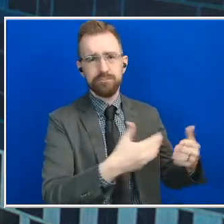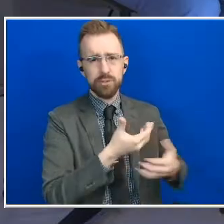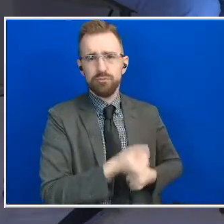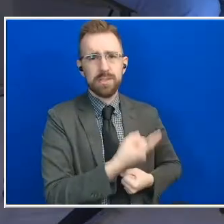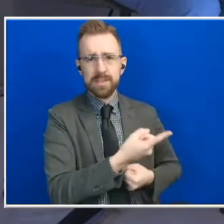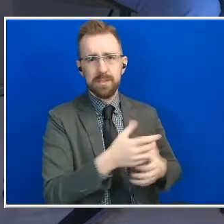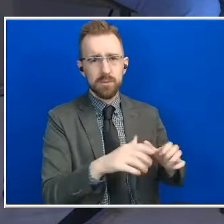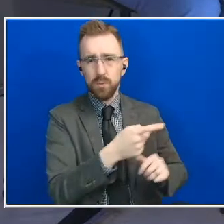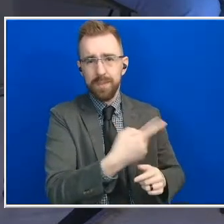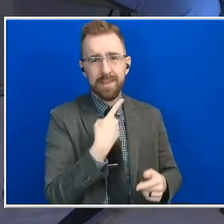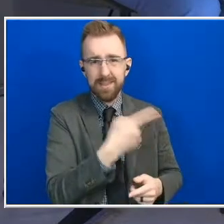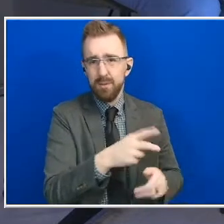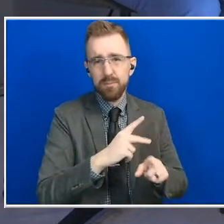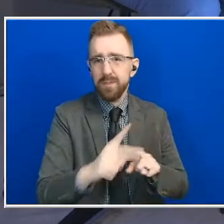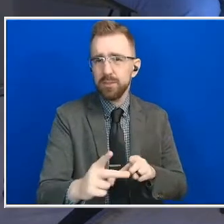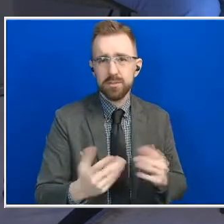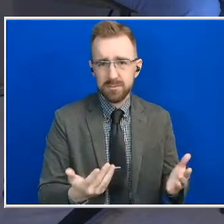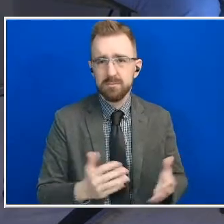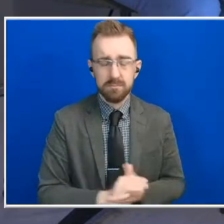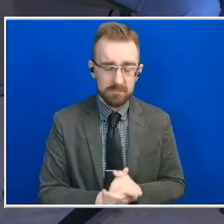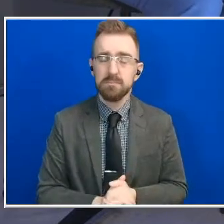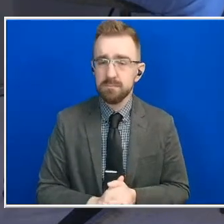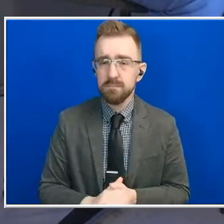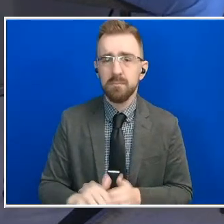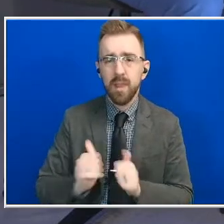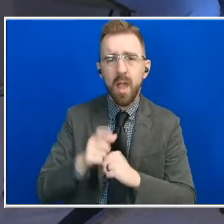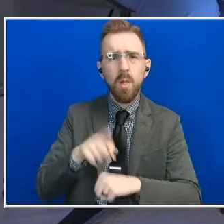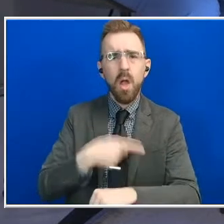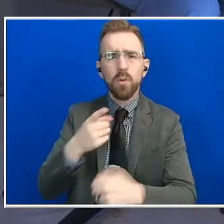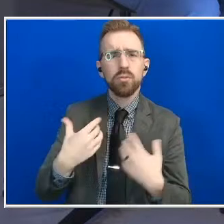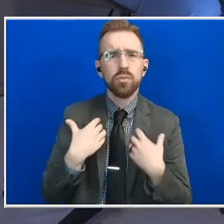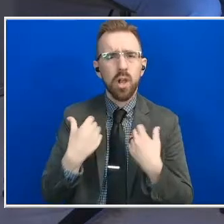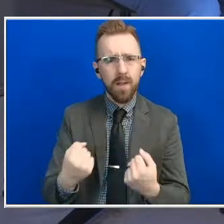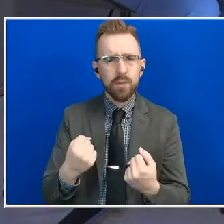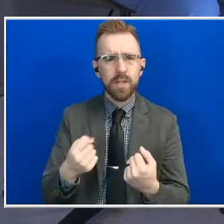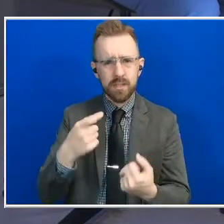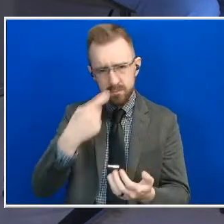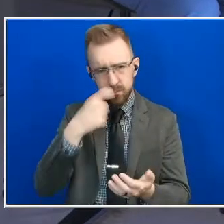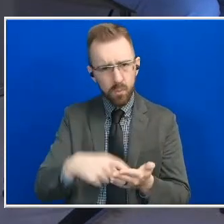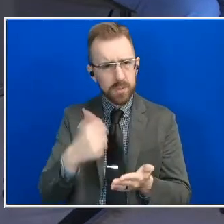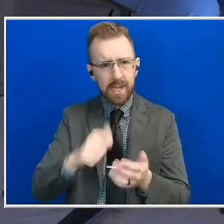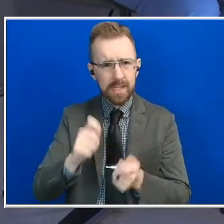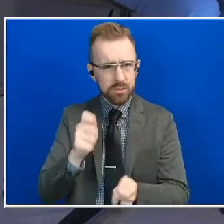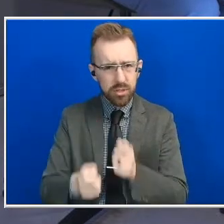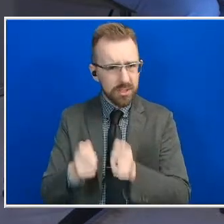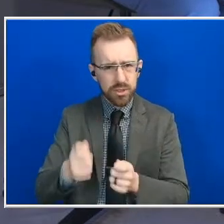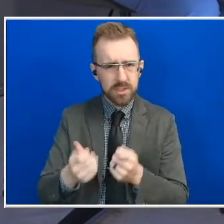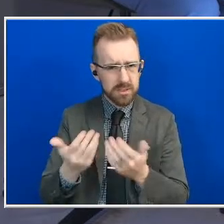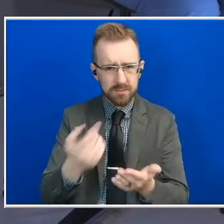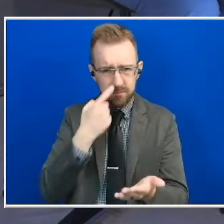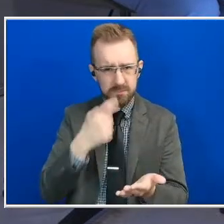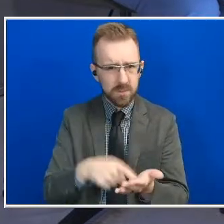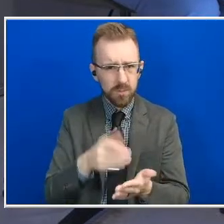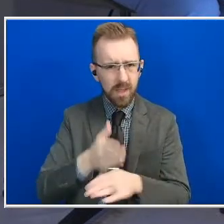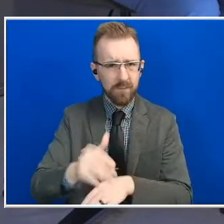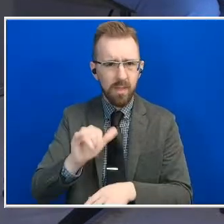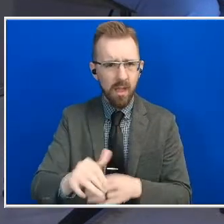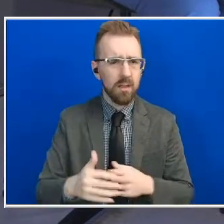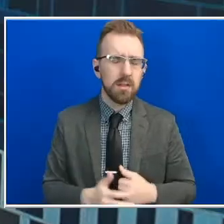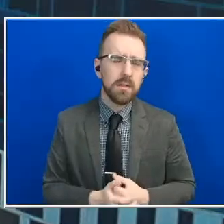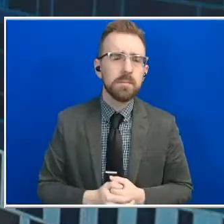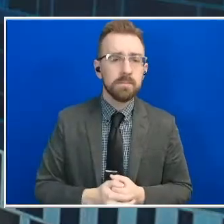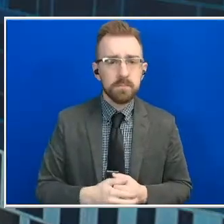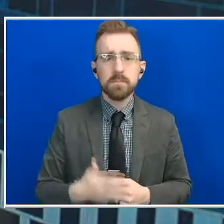Yeah, right. Okay, so how long was your recovery? And did you notice, what kind of changes did you notice after that? My recovery